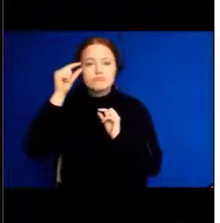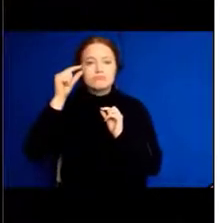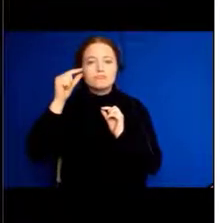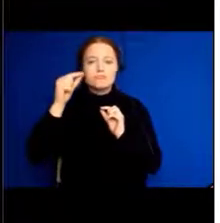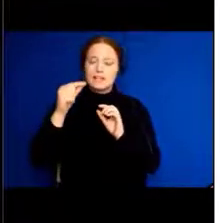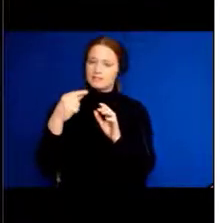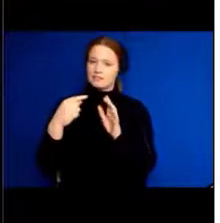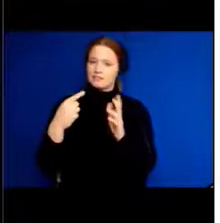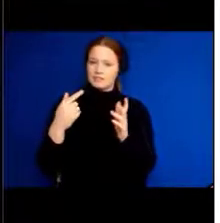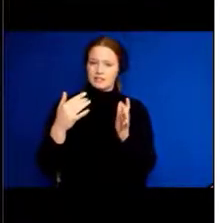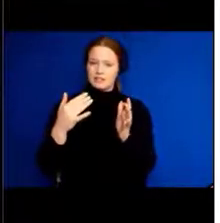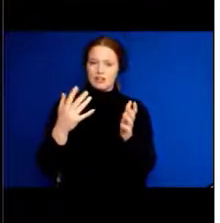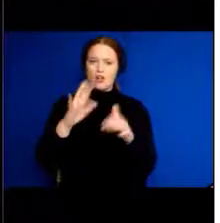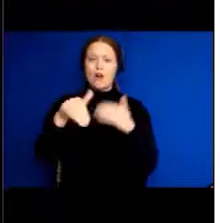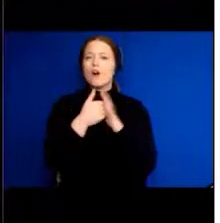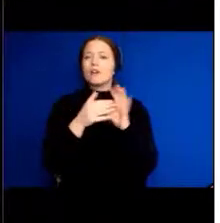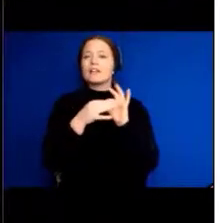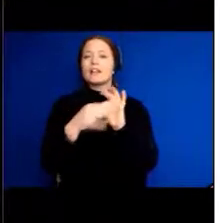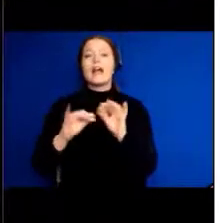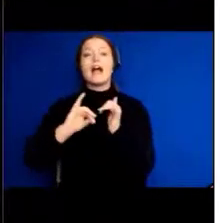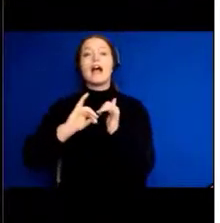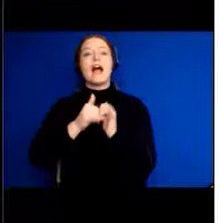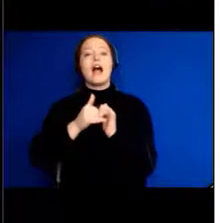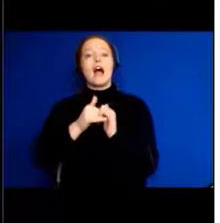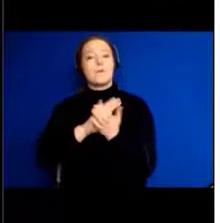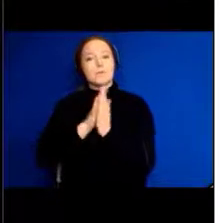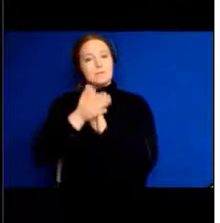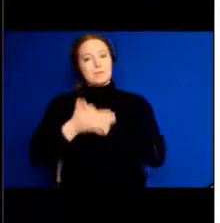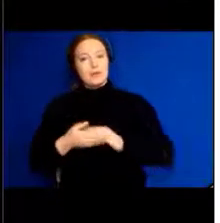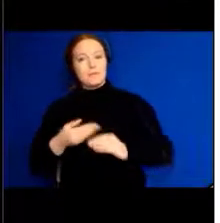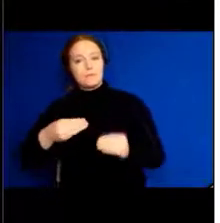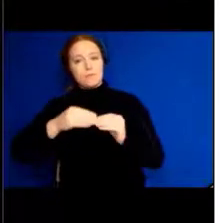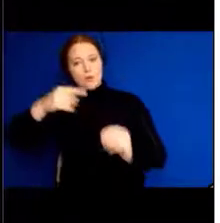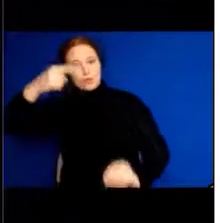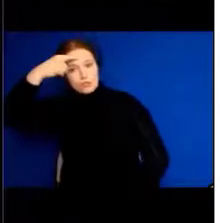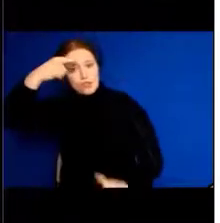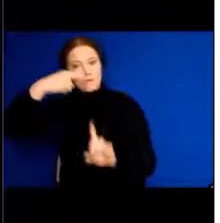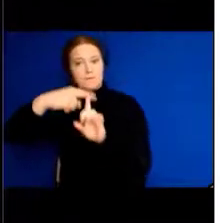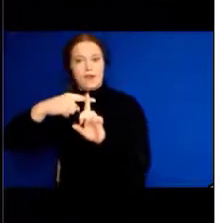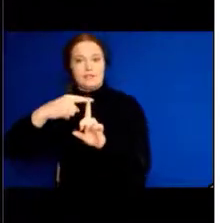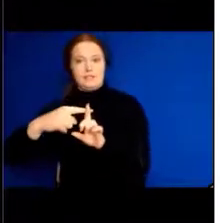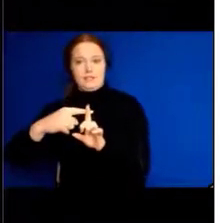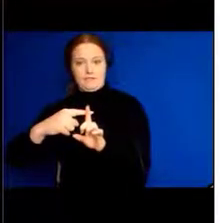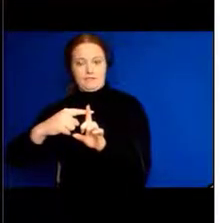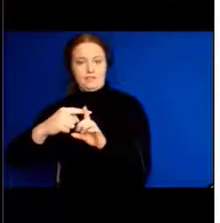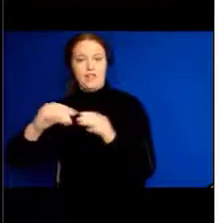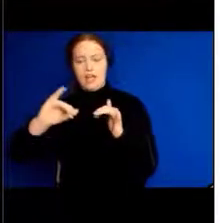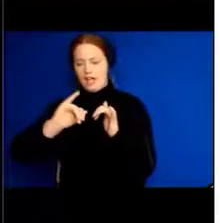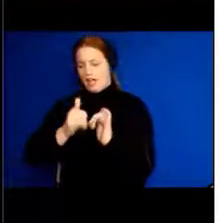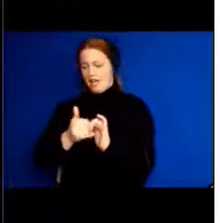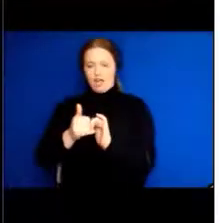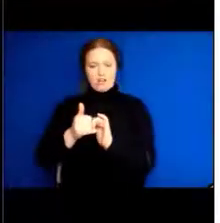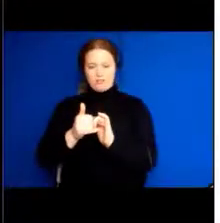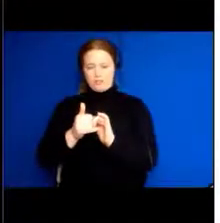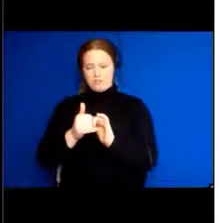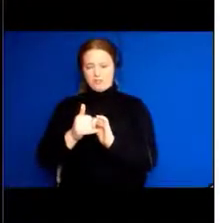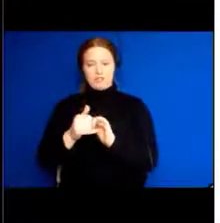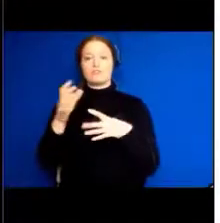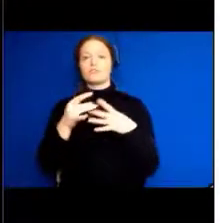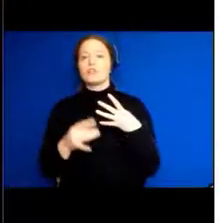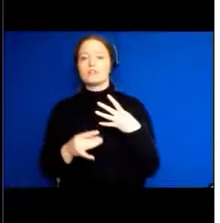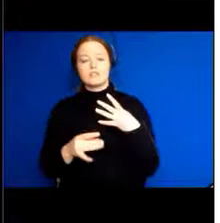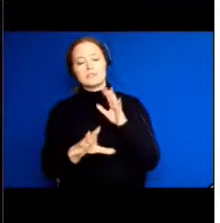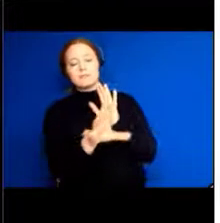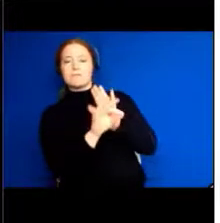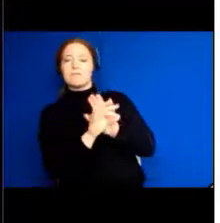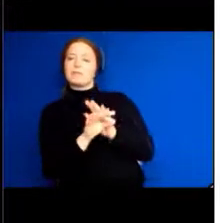positive, how to make choices to have the best life you can have instead of just going home